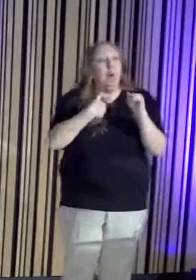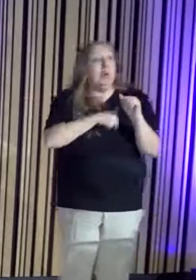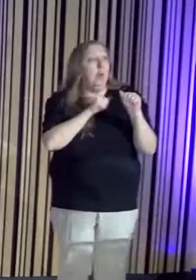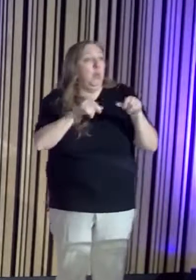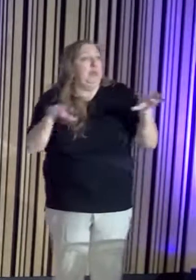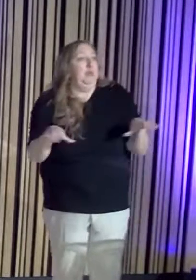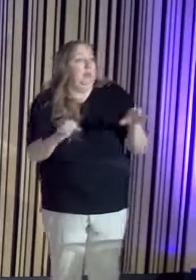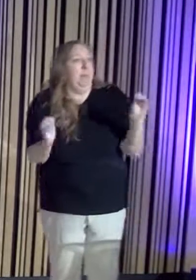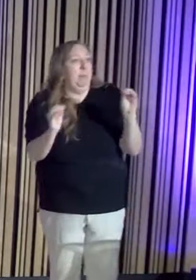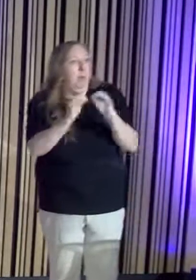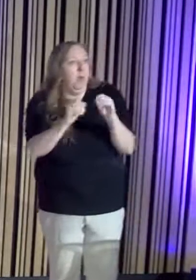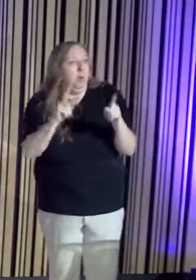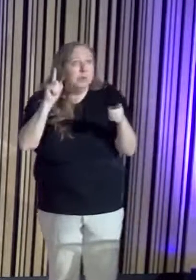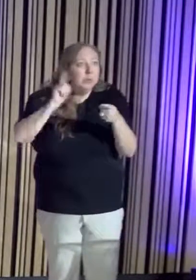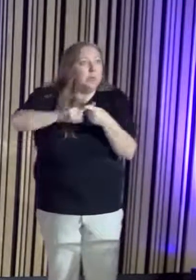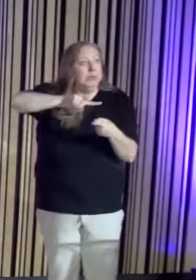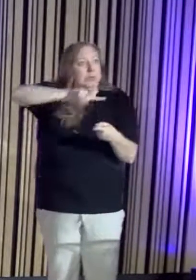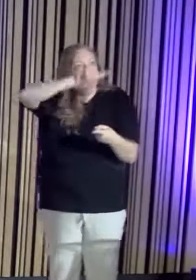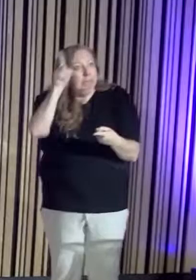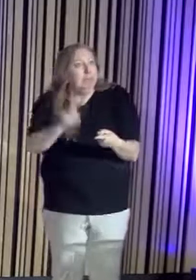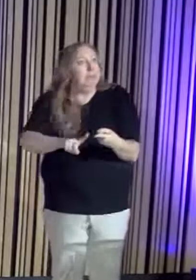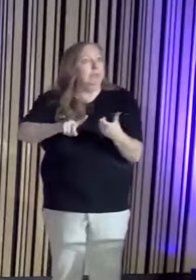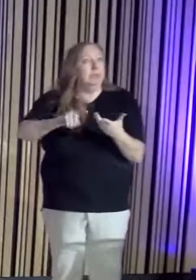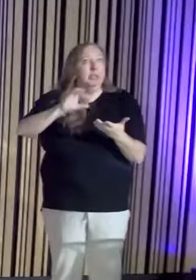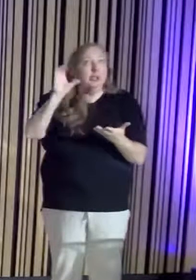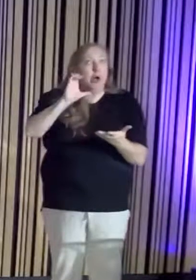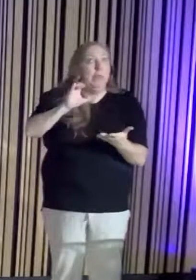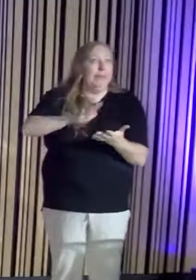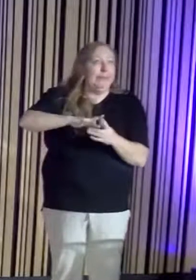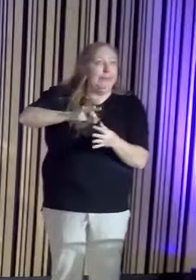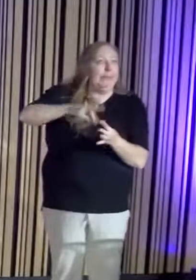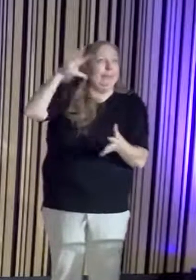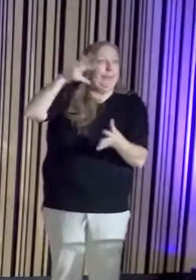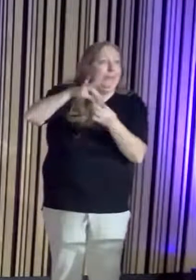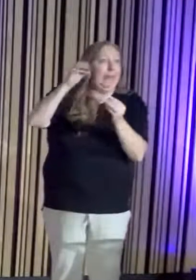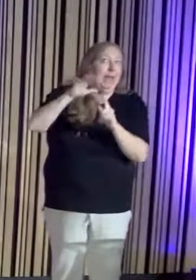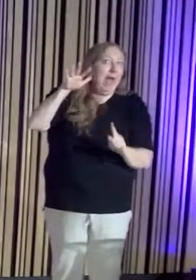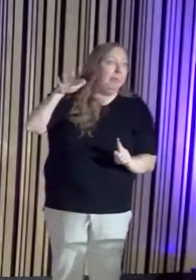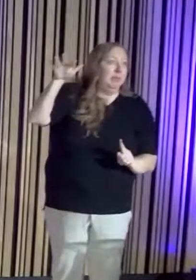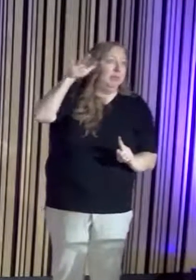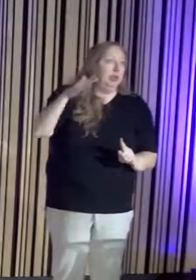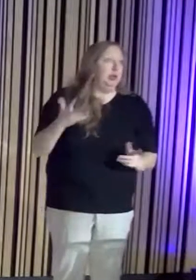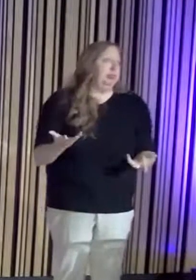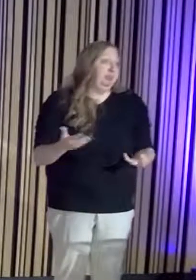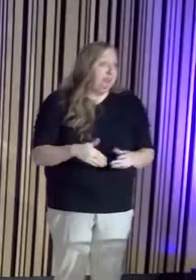more? That's very tricky question. How far we go?